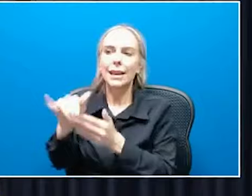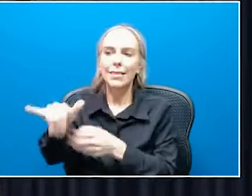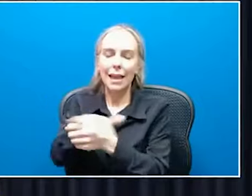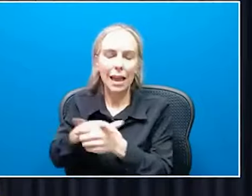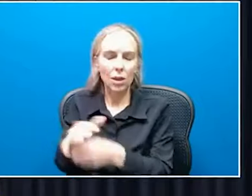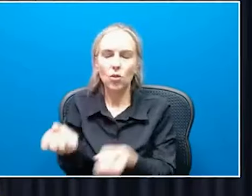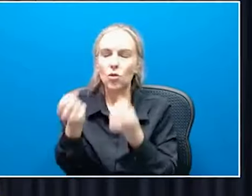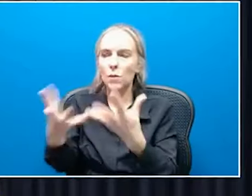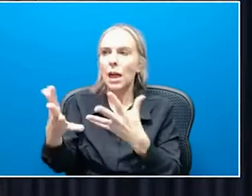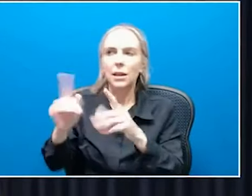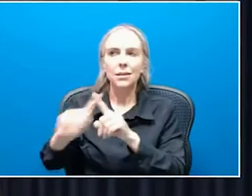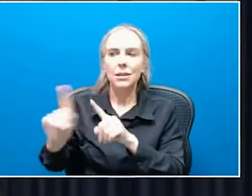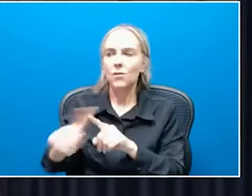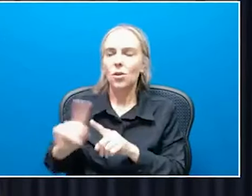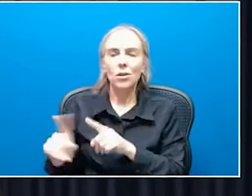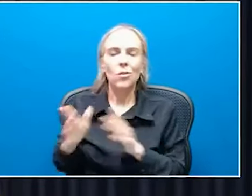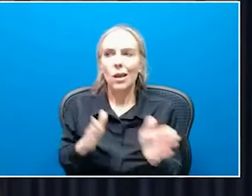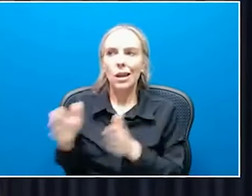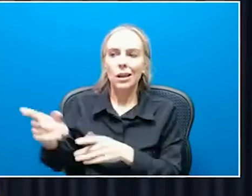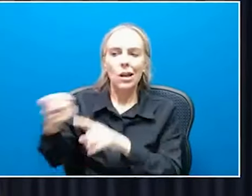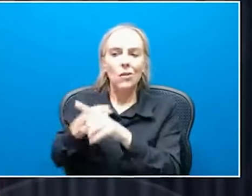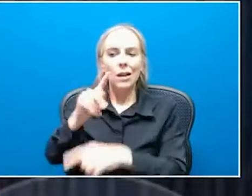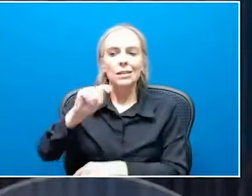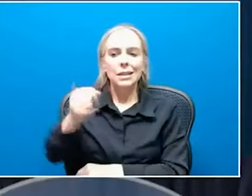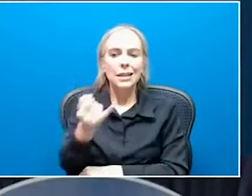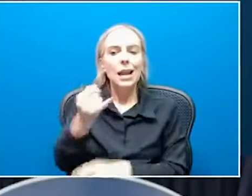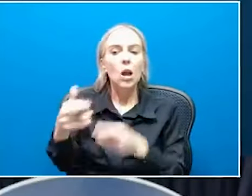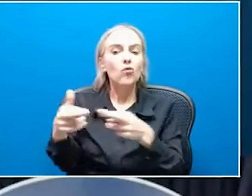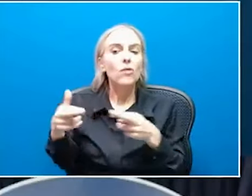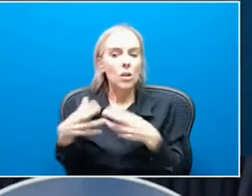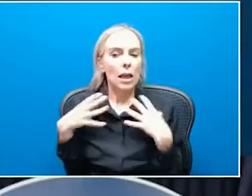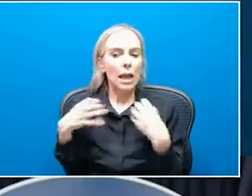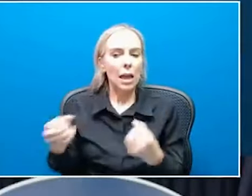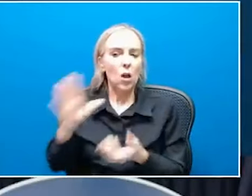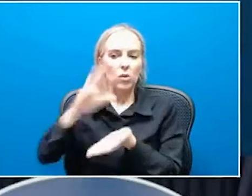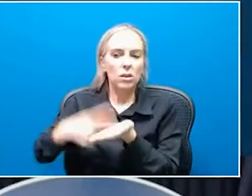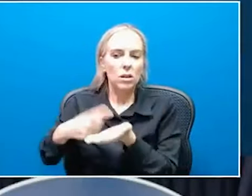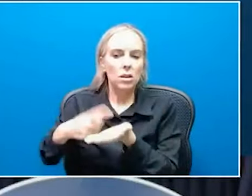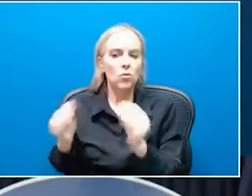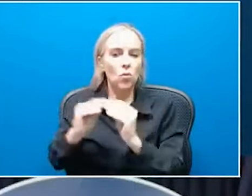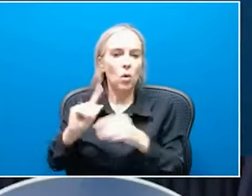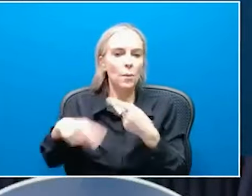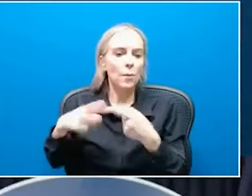different ways. She's from TJ Regional Health to talk a little bit more about the training initiative.